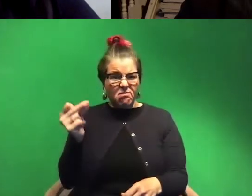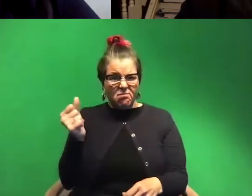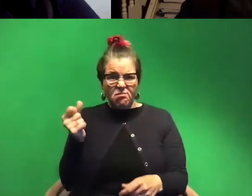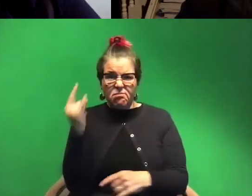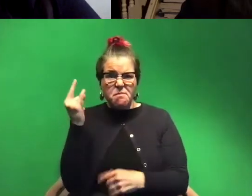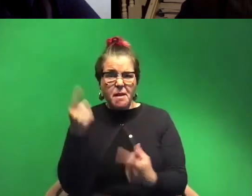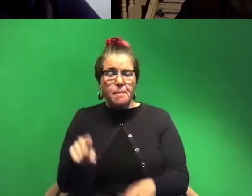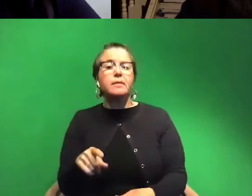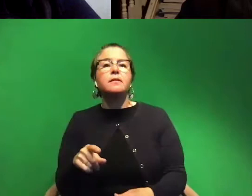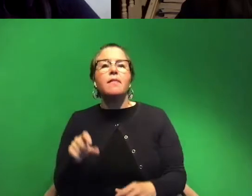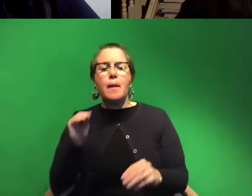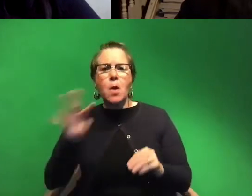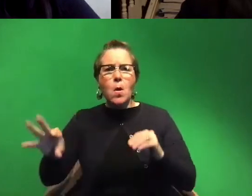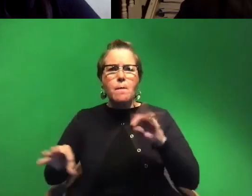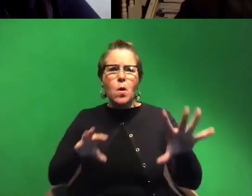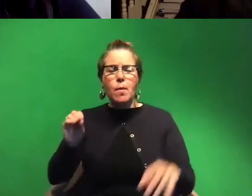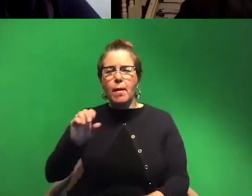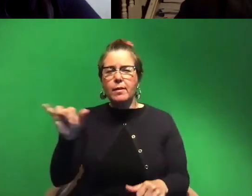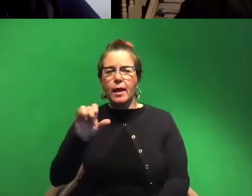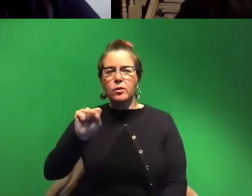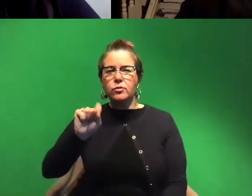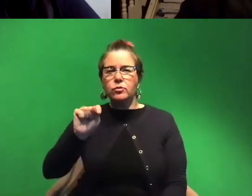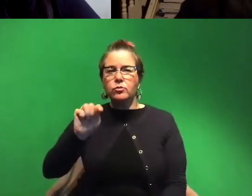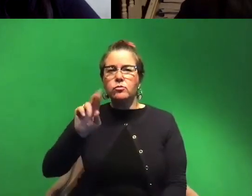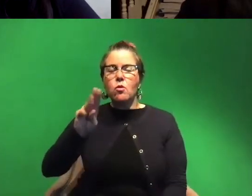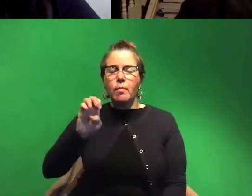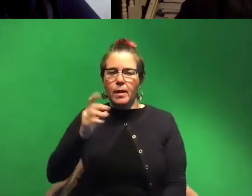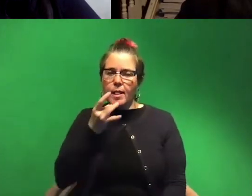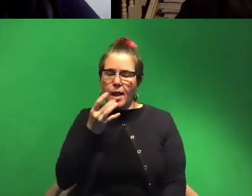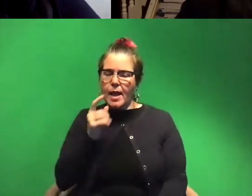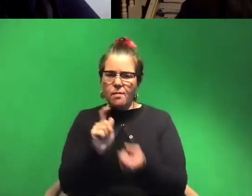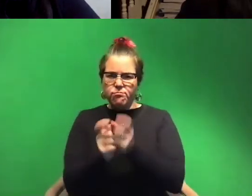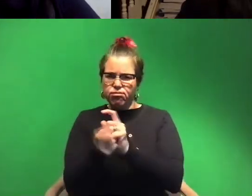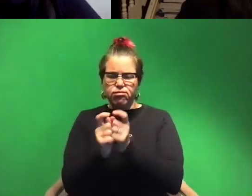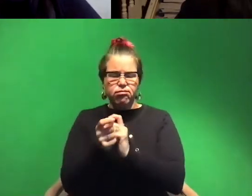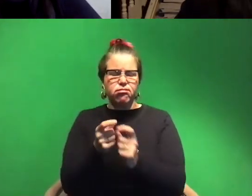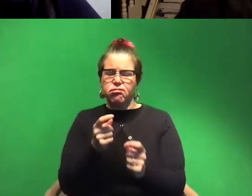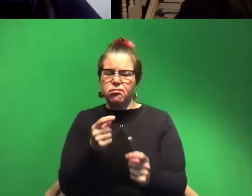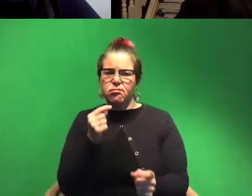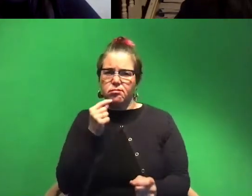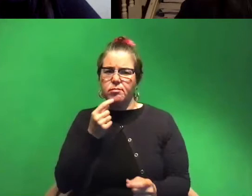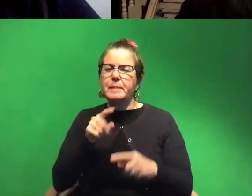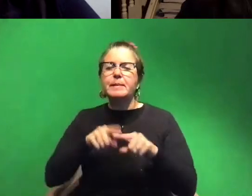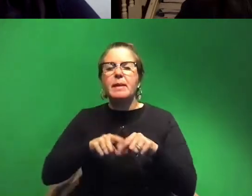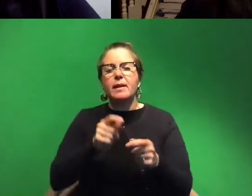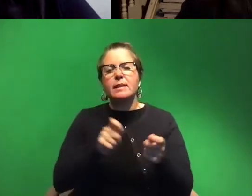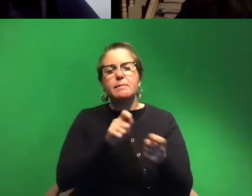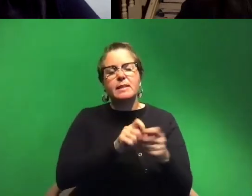They strobe colors like a strobe light. They can change colors pretty dramatically depending on what species it is.